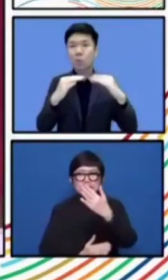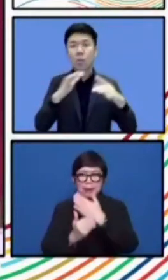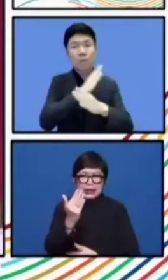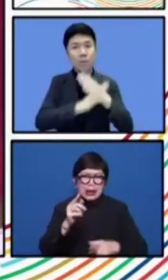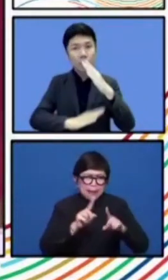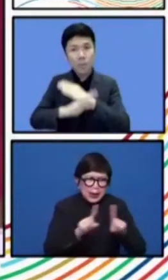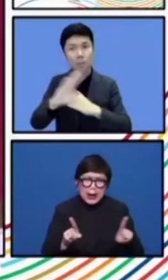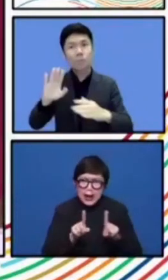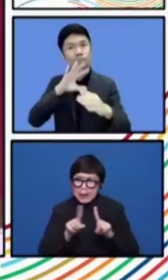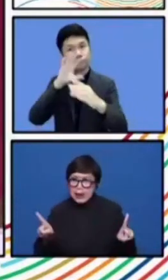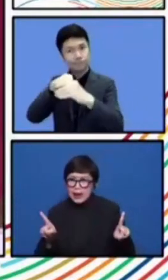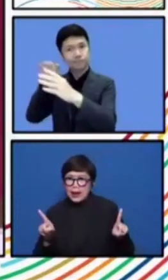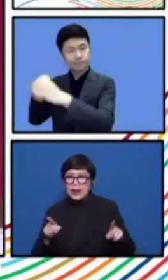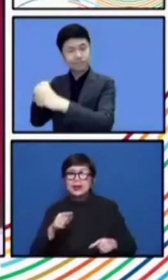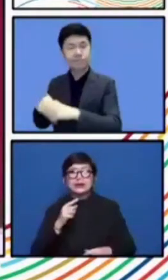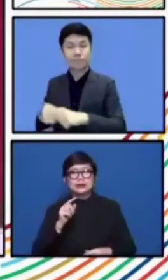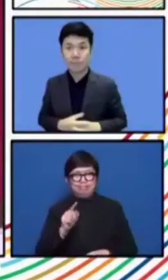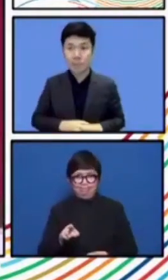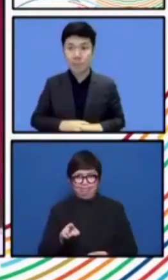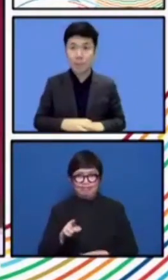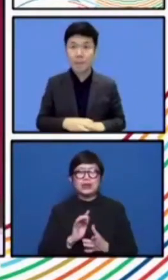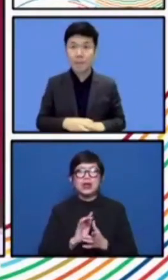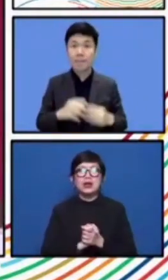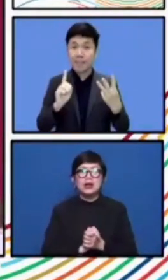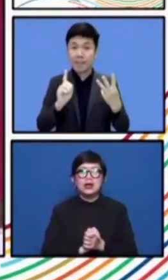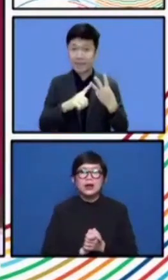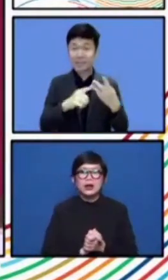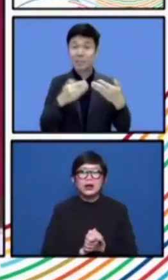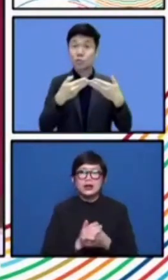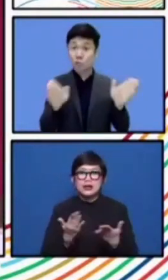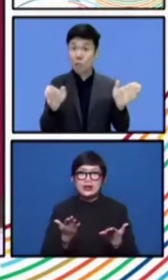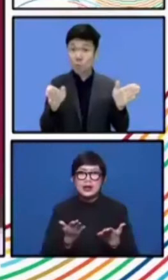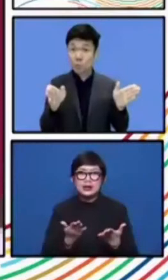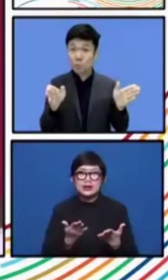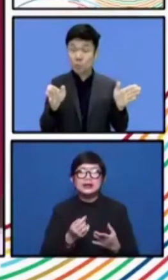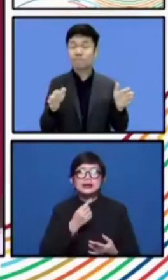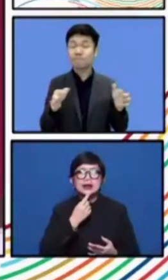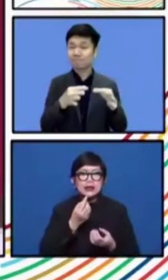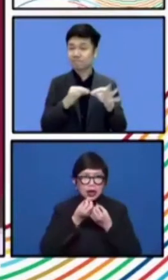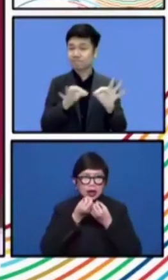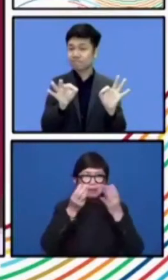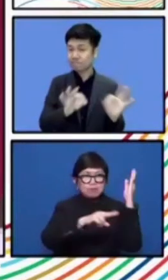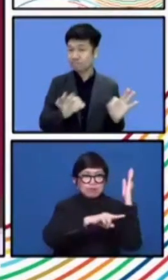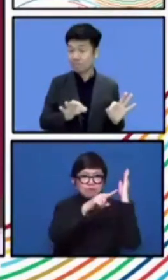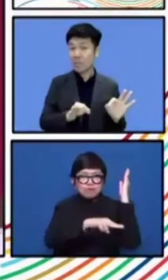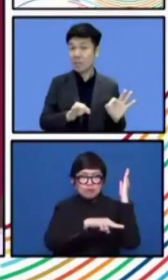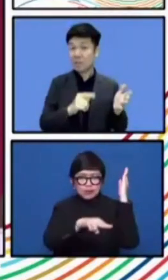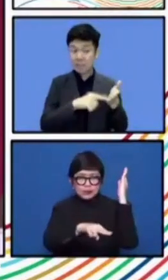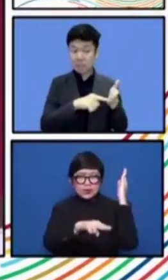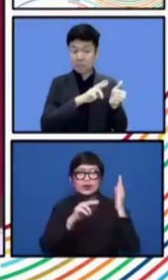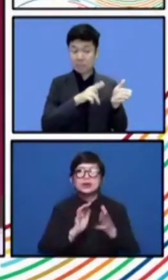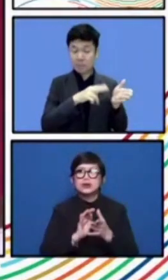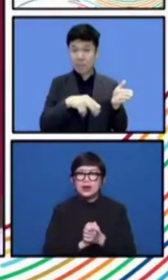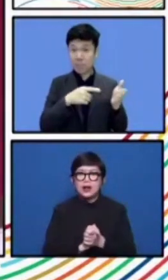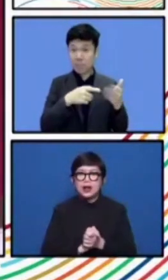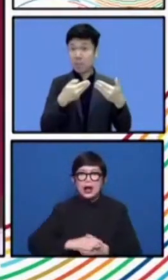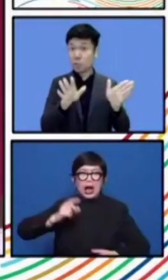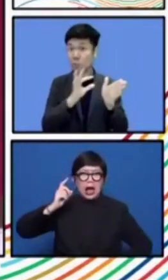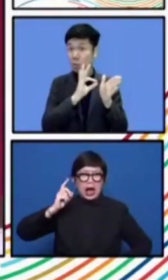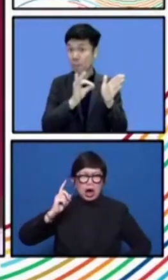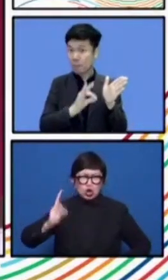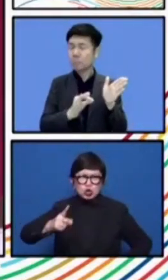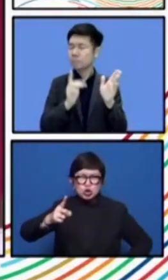and also the general common of crpd should be in place